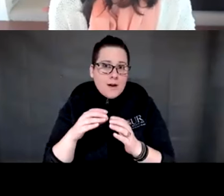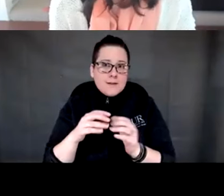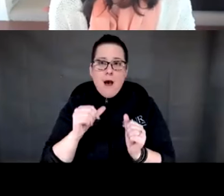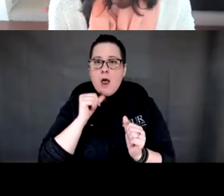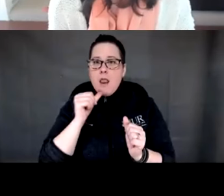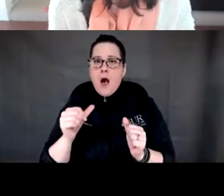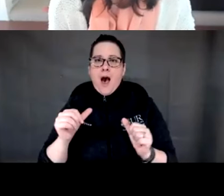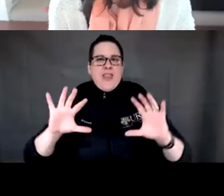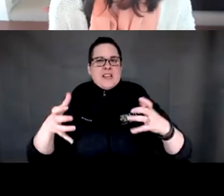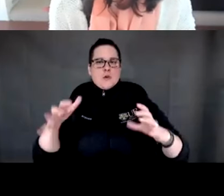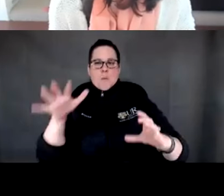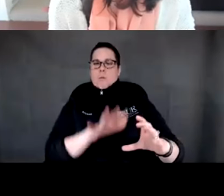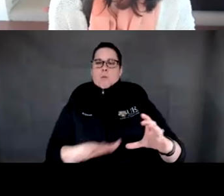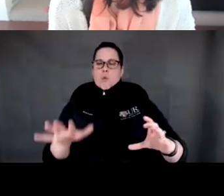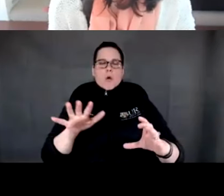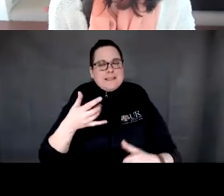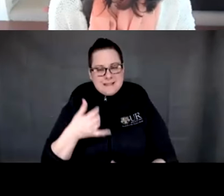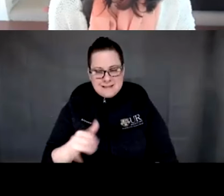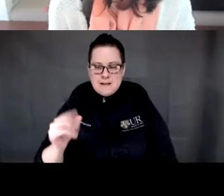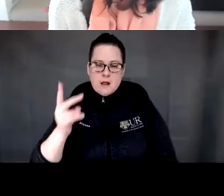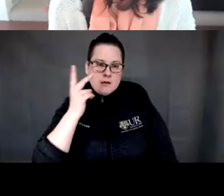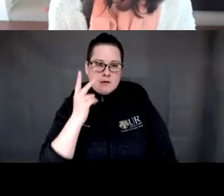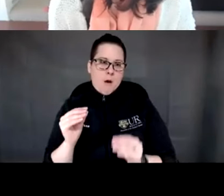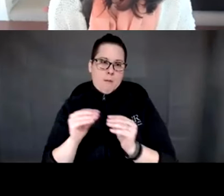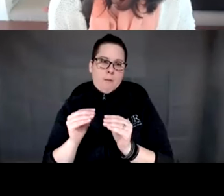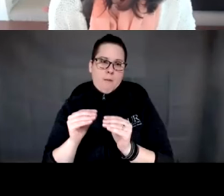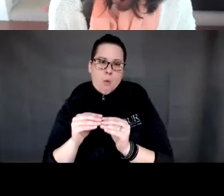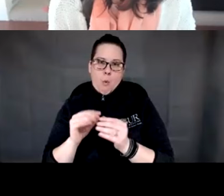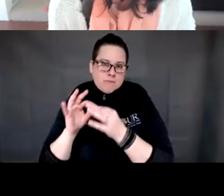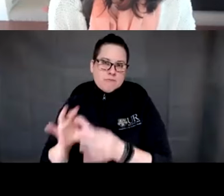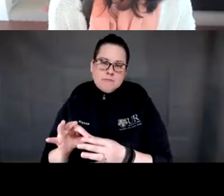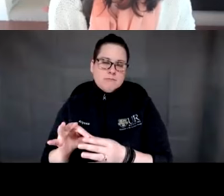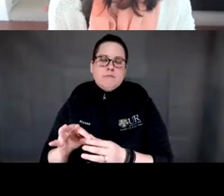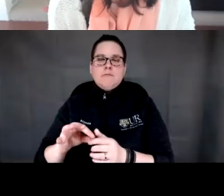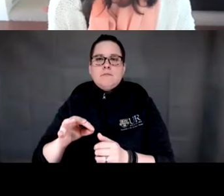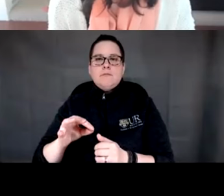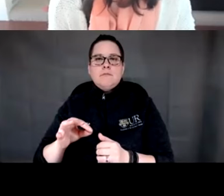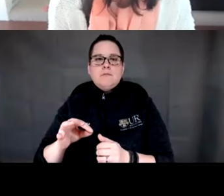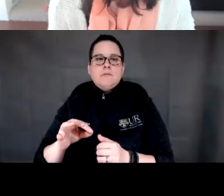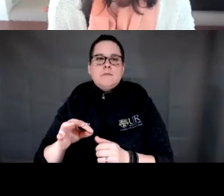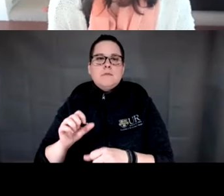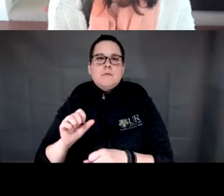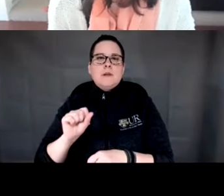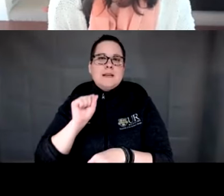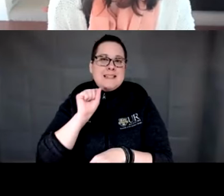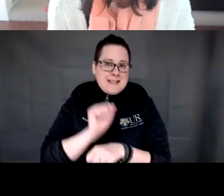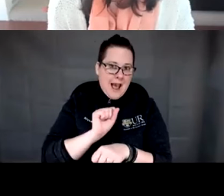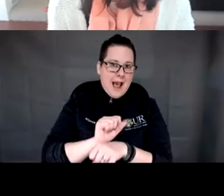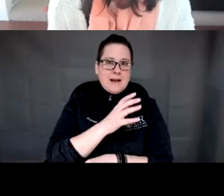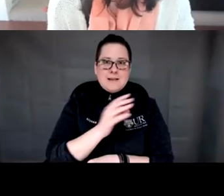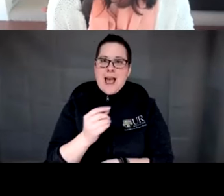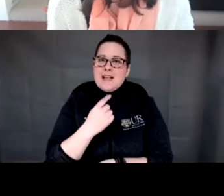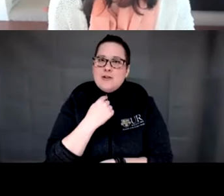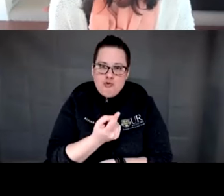pooled signal of the wide field, the same conclusions held, that the task and instructed variables made a